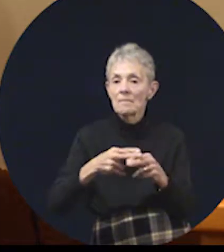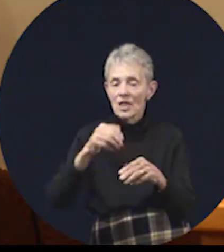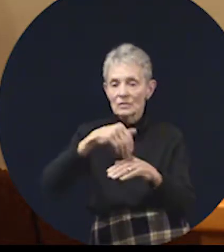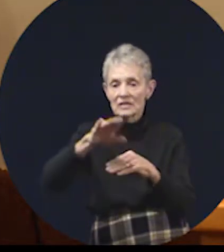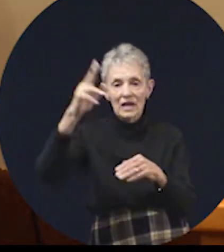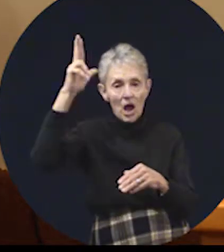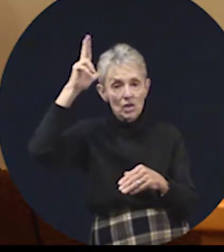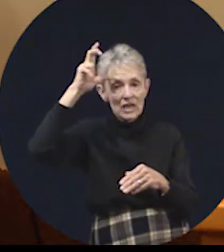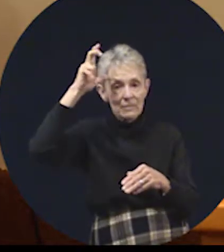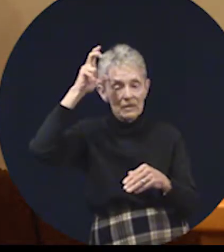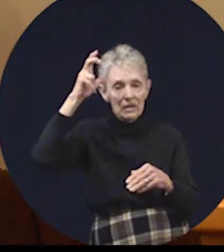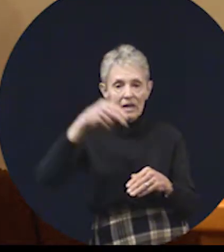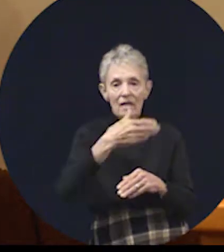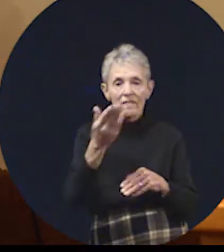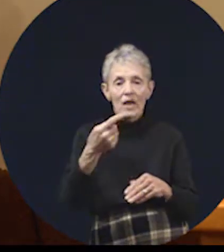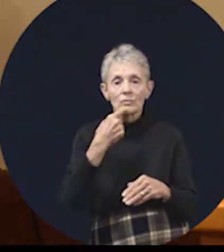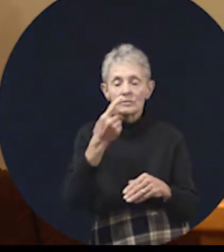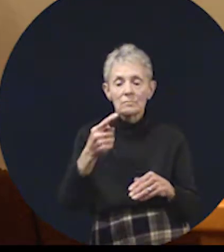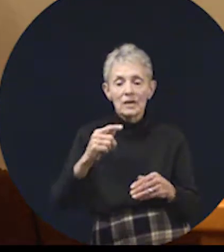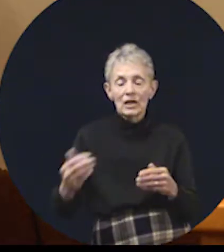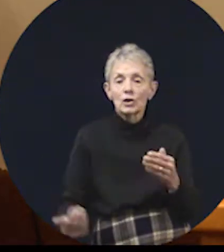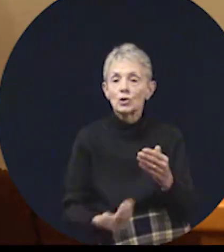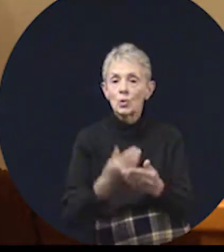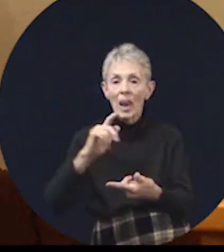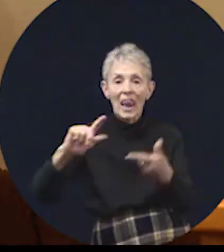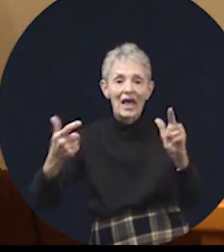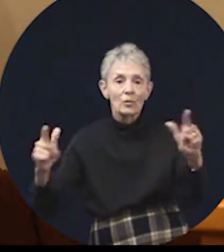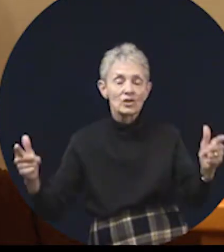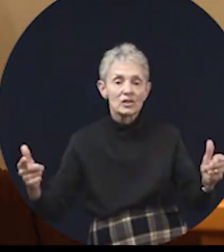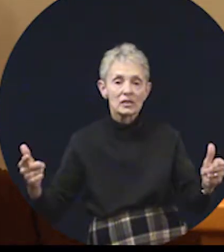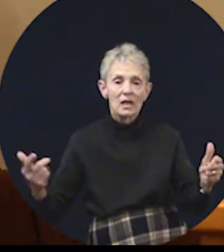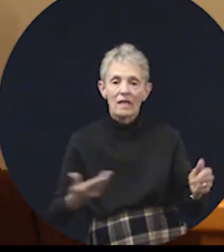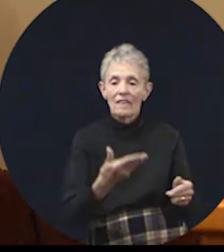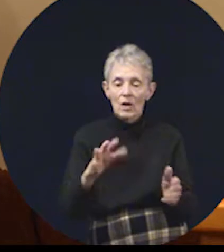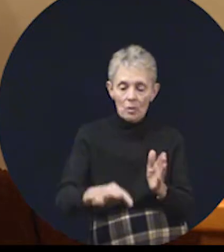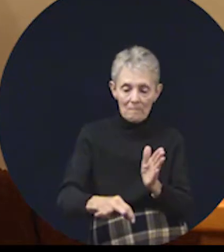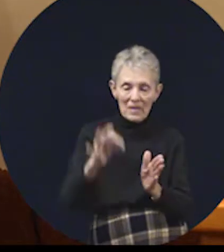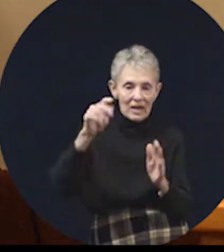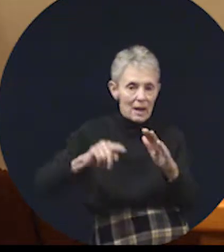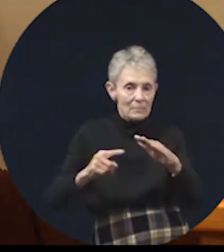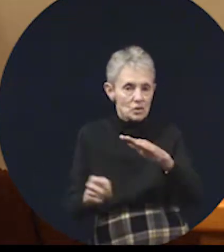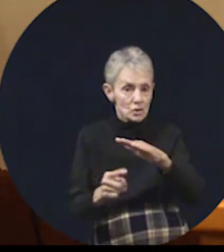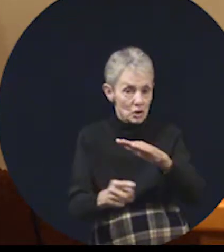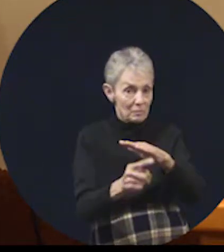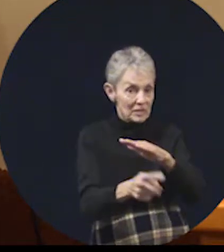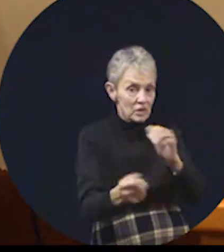demons, and they will speak new languages. They will pick up serpents with